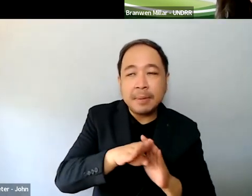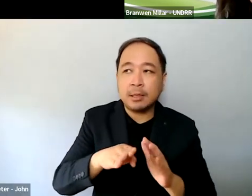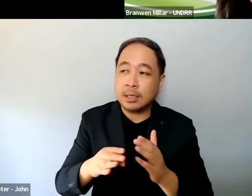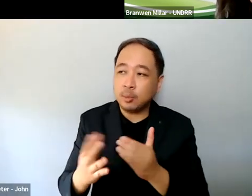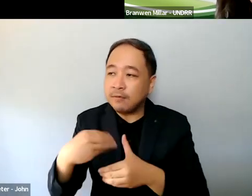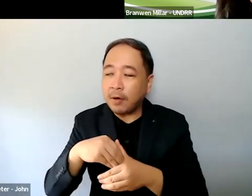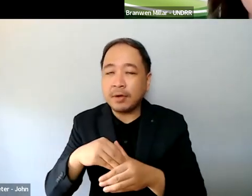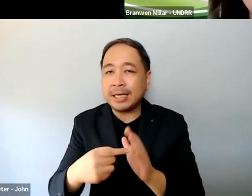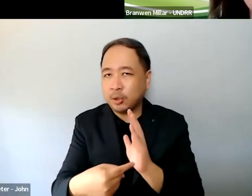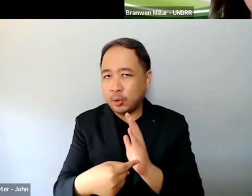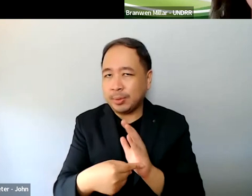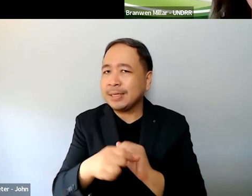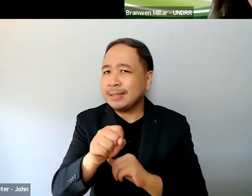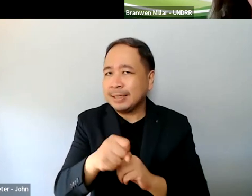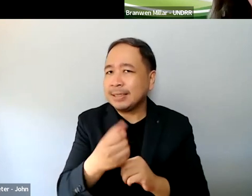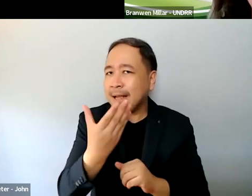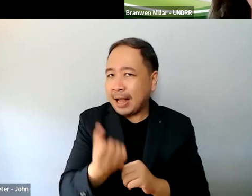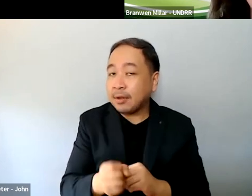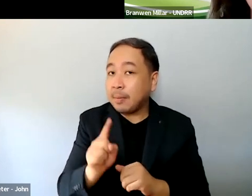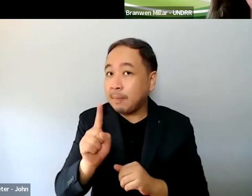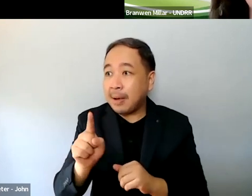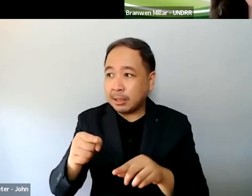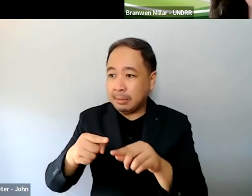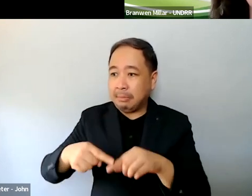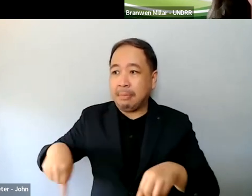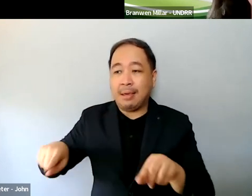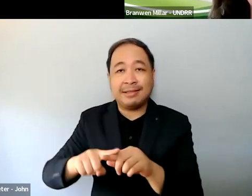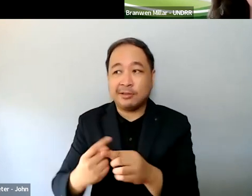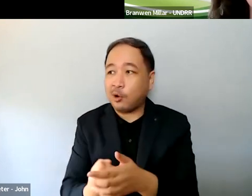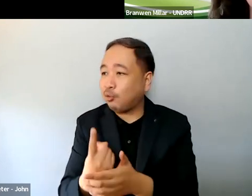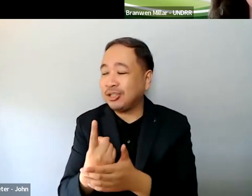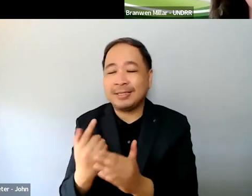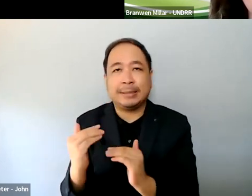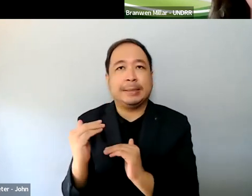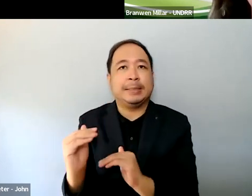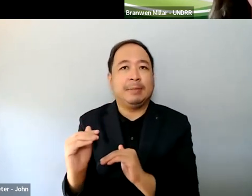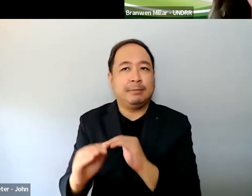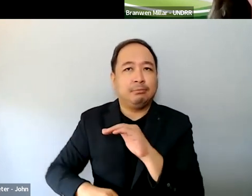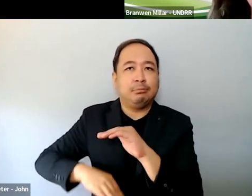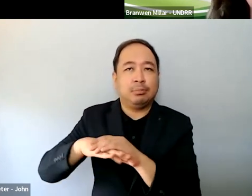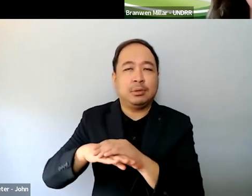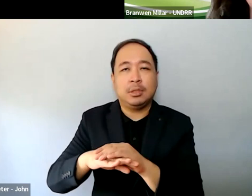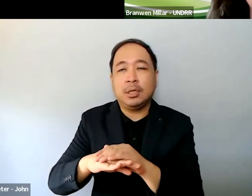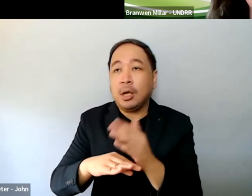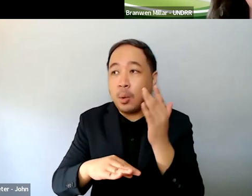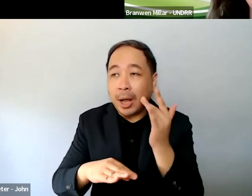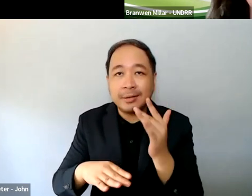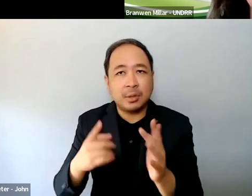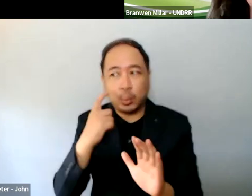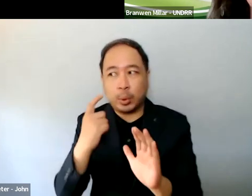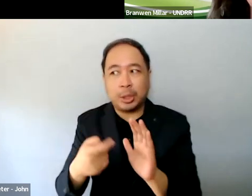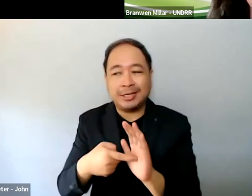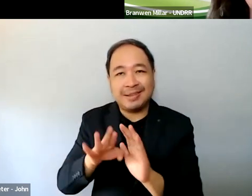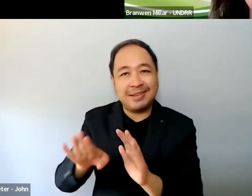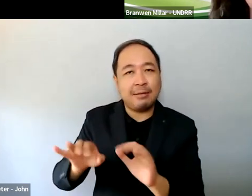is very evident, but the space to access that capacity is limited by several factors, including the recognition of that capacity